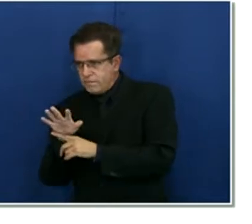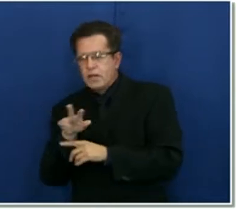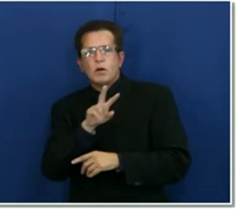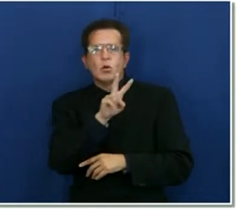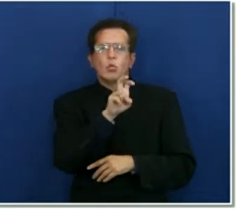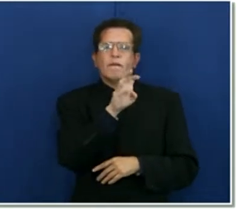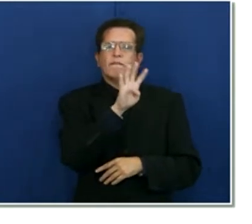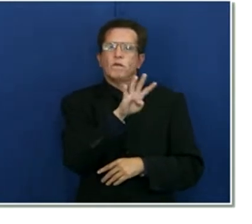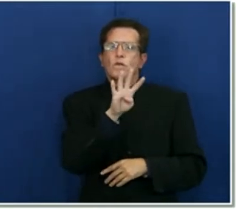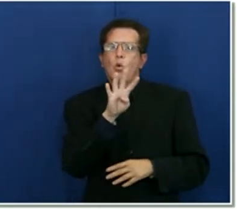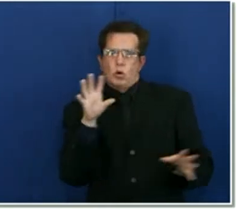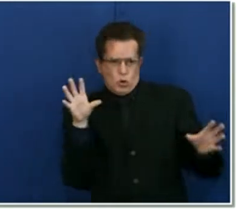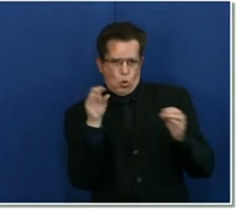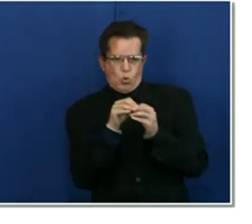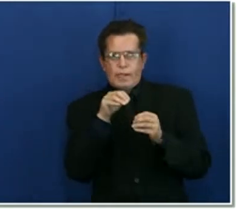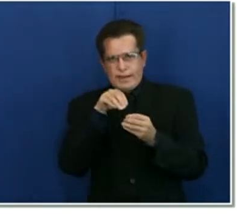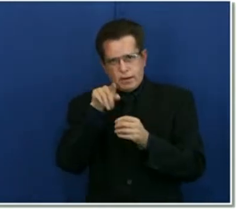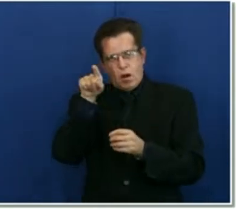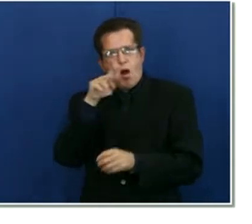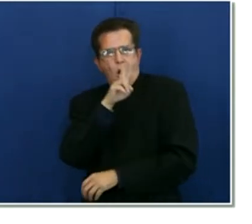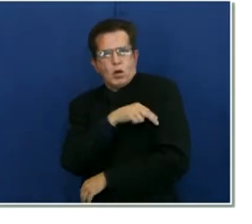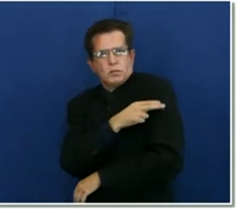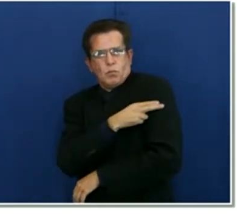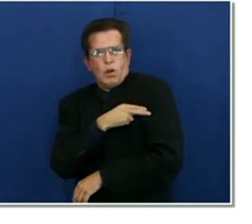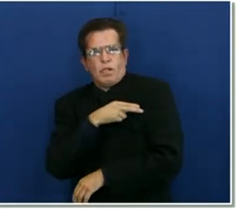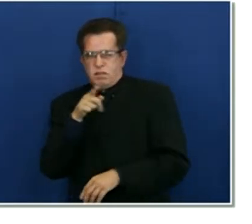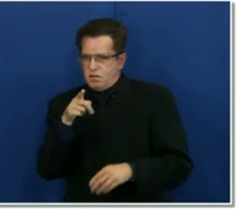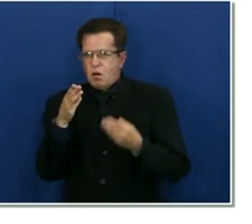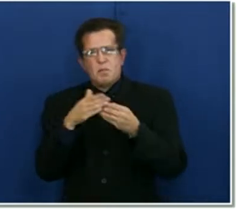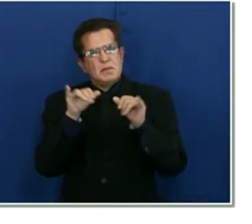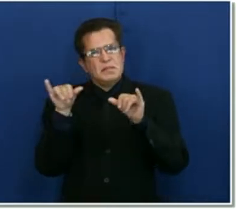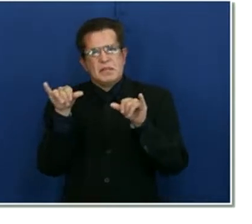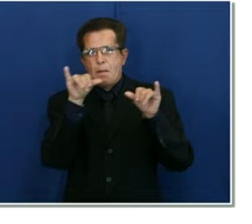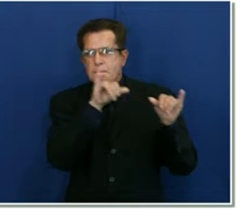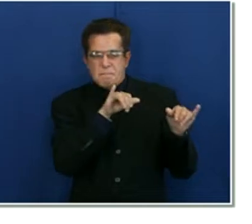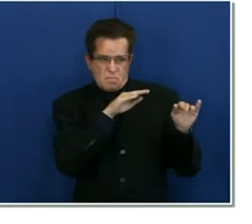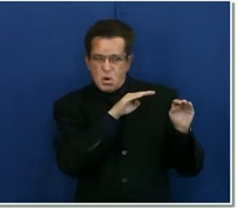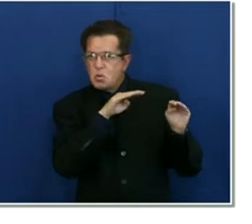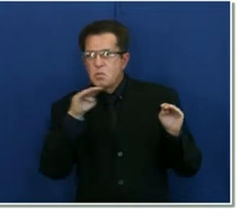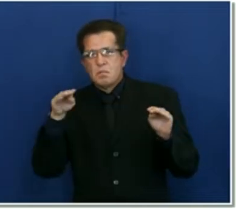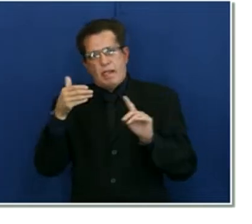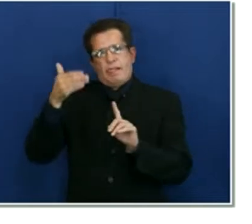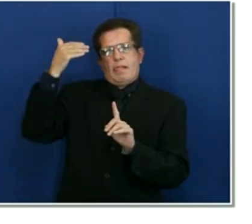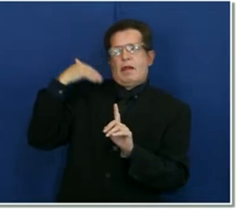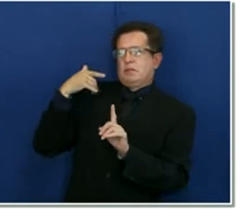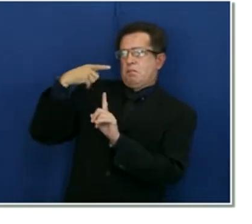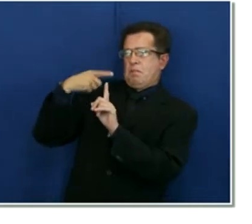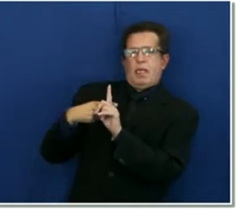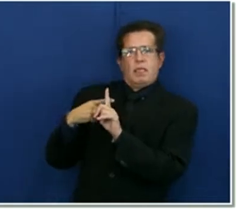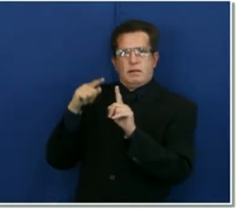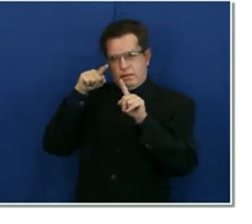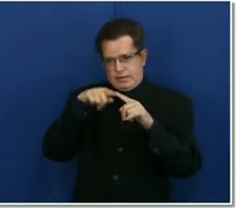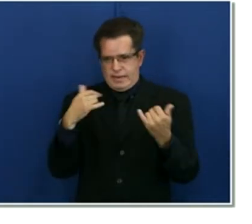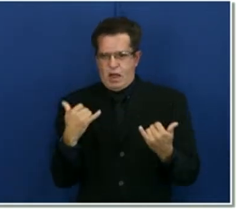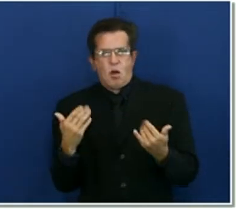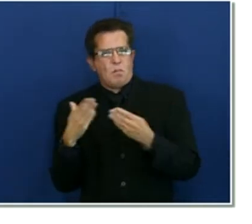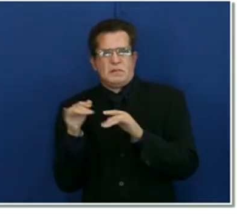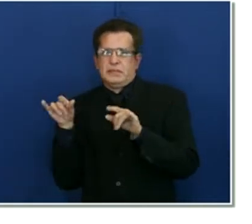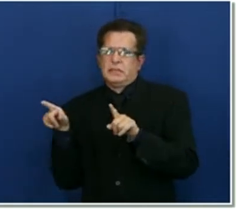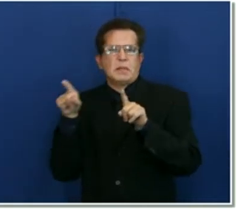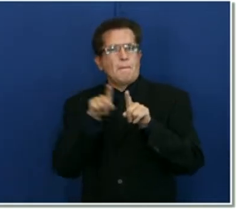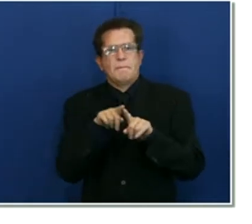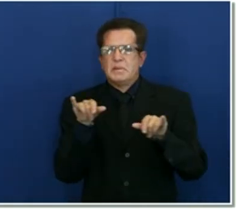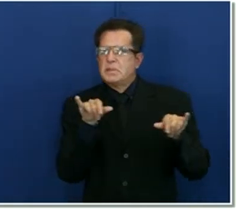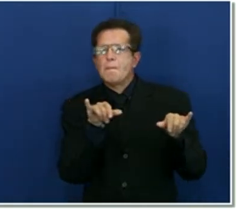244 total, again, almost exactly where we were going back a month ago, and if not down a little bit, and